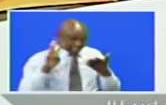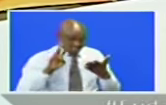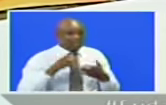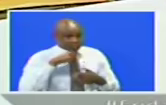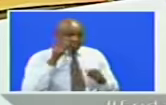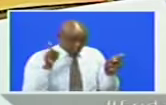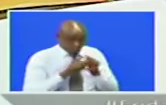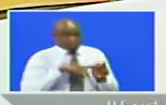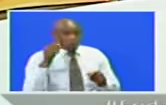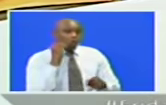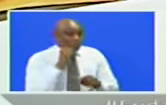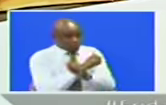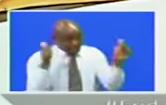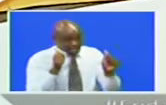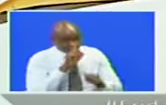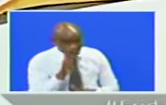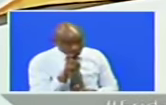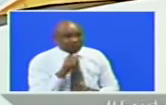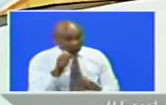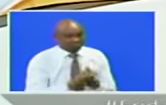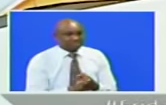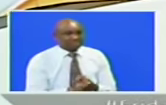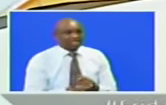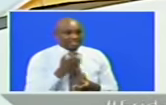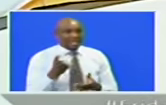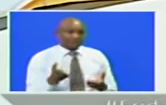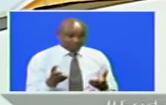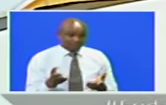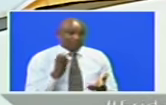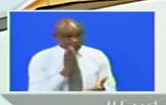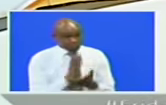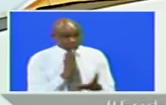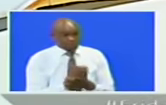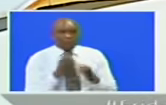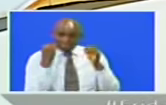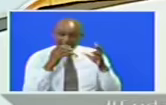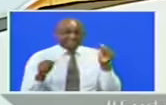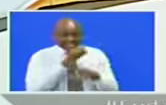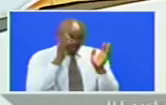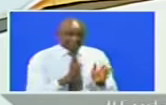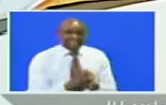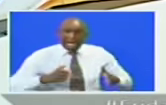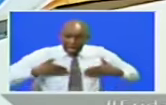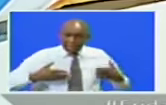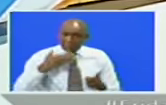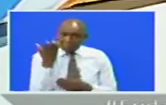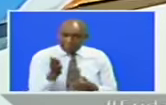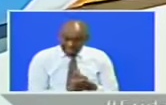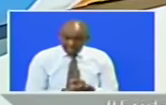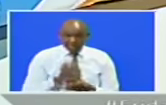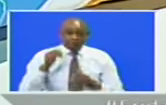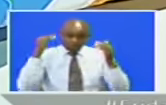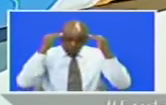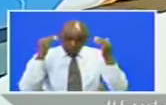should also get home safely. And of course, quite a number of motorists, as you've seen, very happy with that Court of